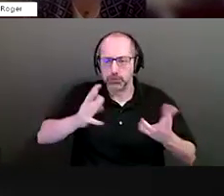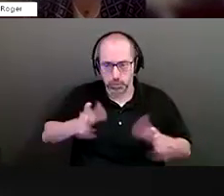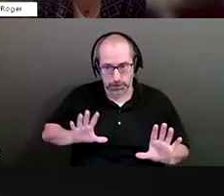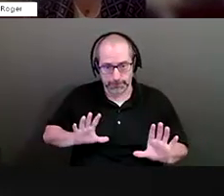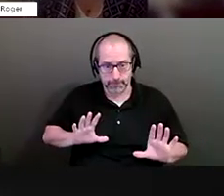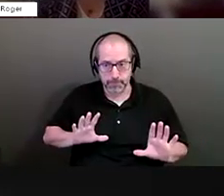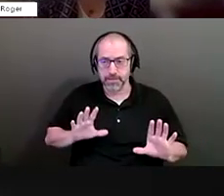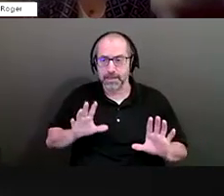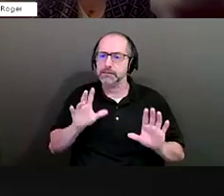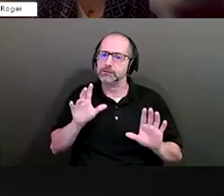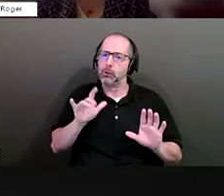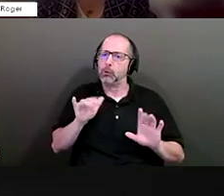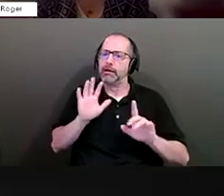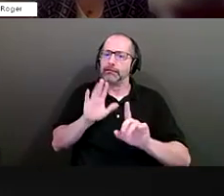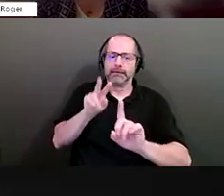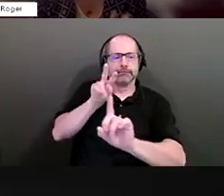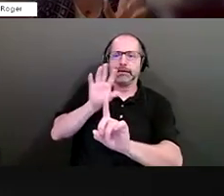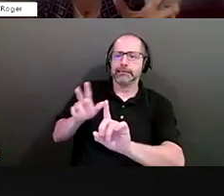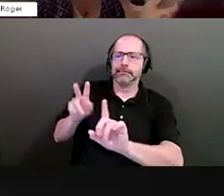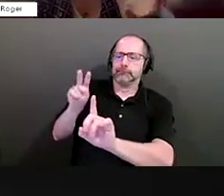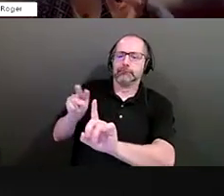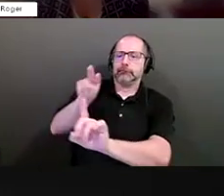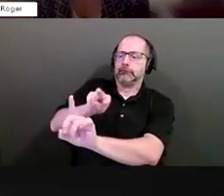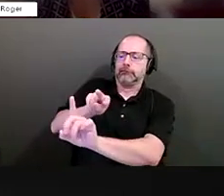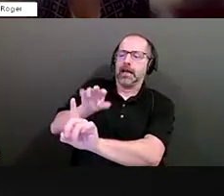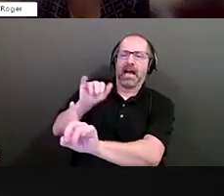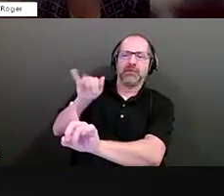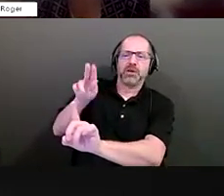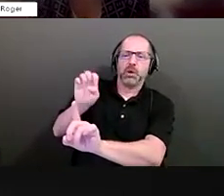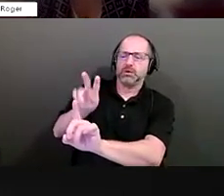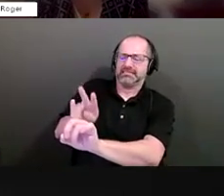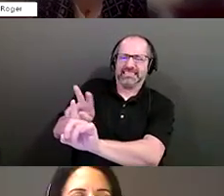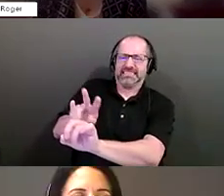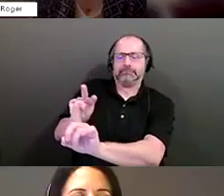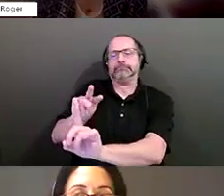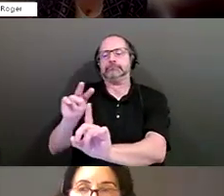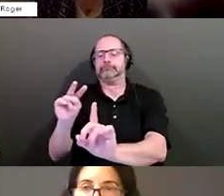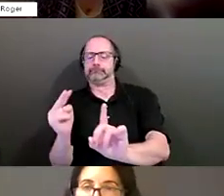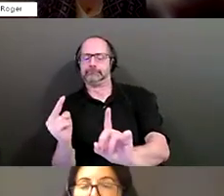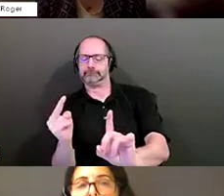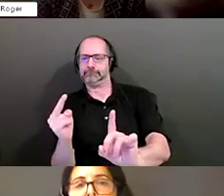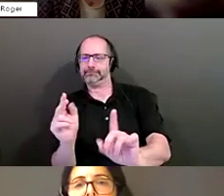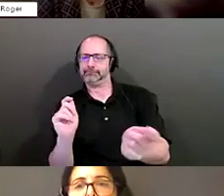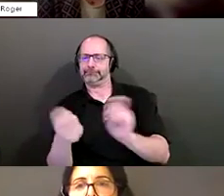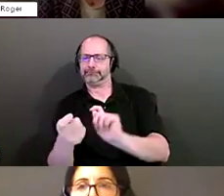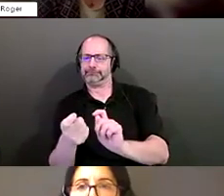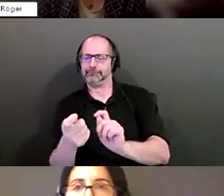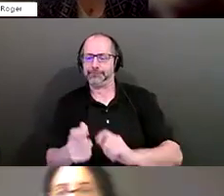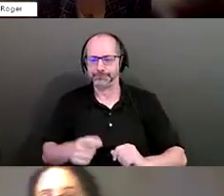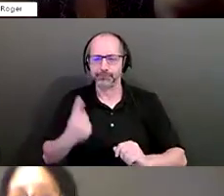reframing of abuse in different ways, and that's one example. Next slide, please.